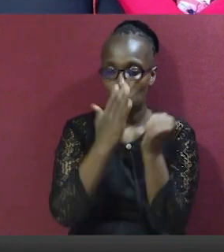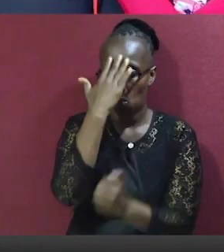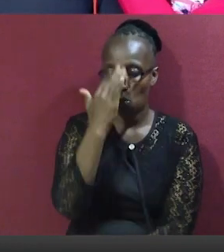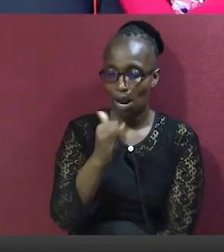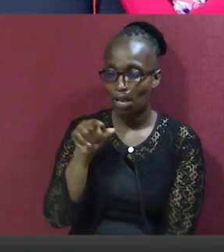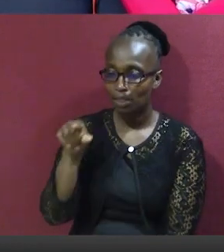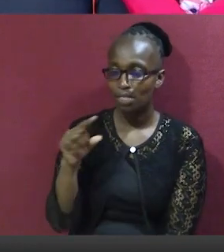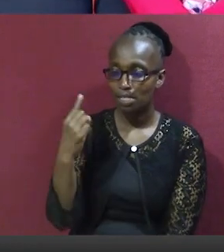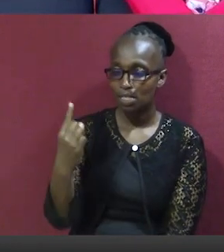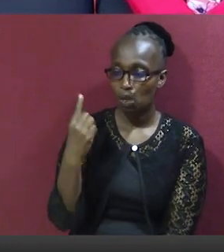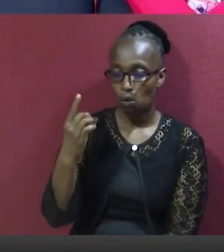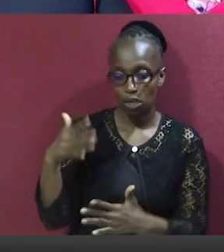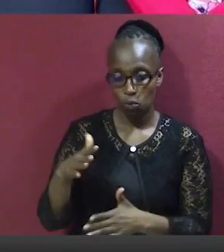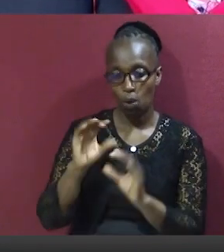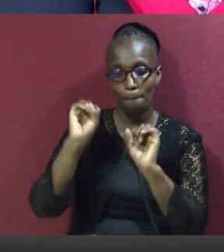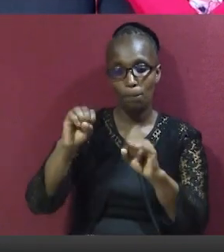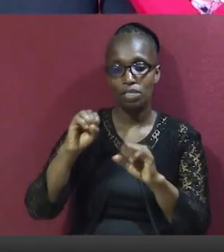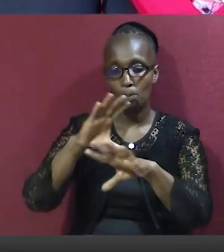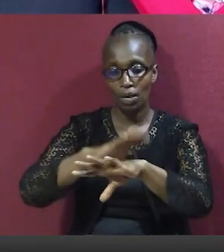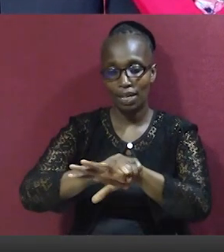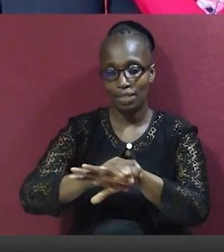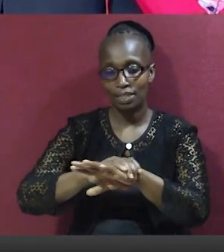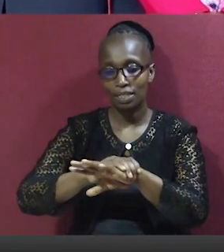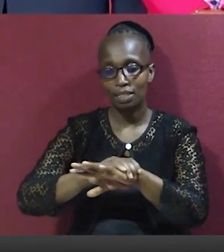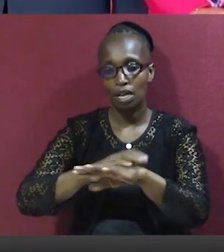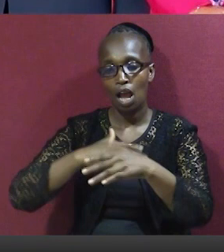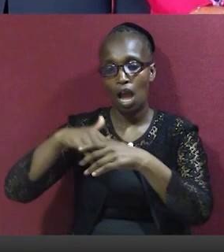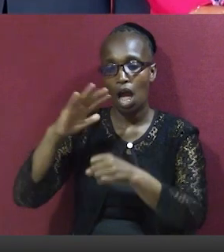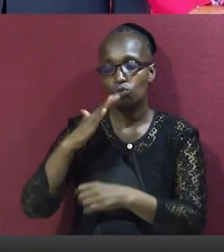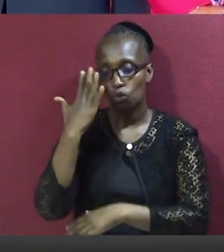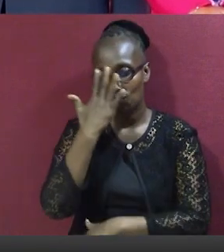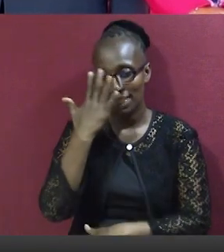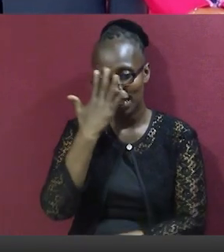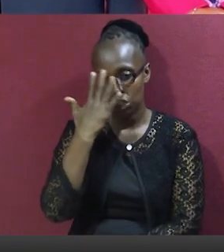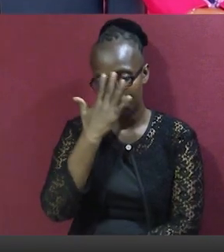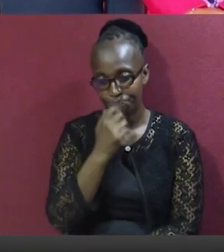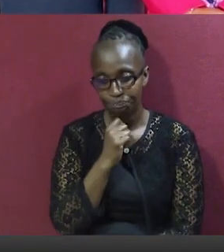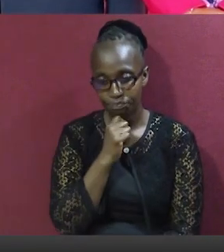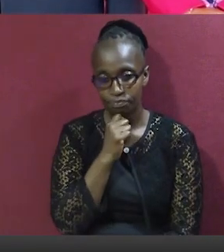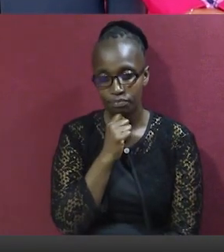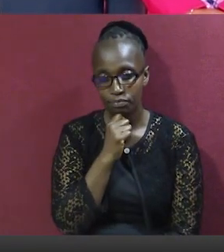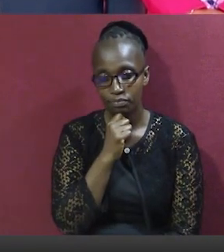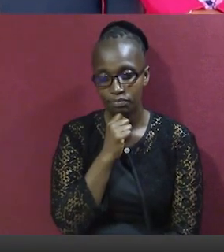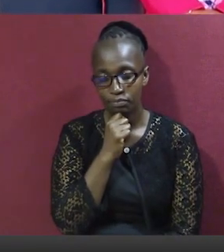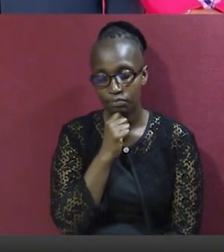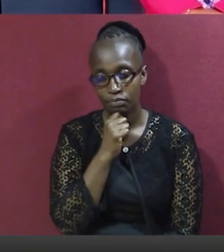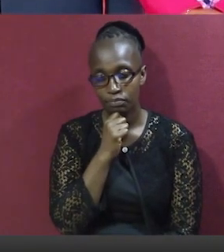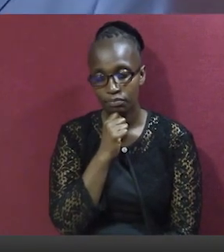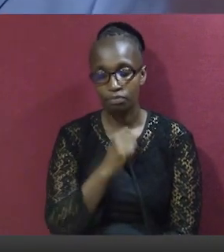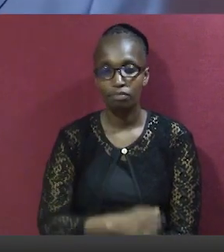in our country, because it is the only way we can get rid of the shame of hunger in our nation.